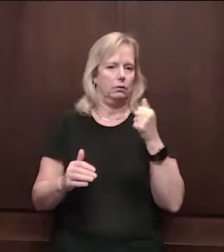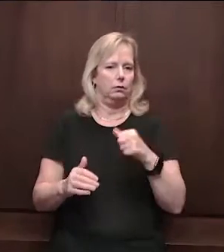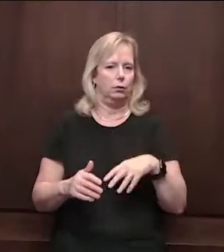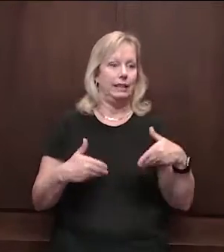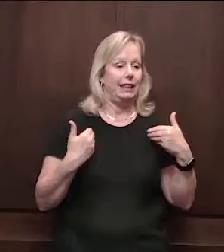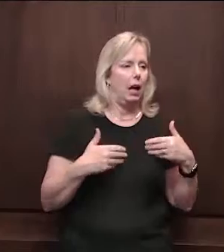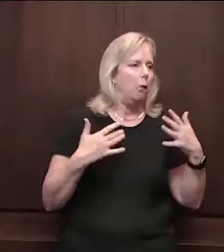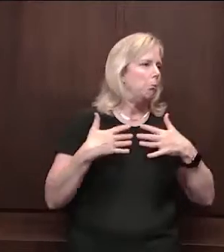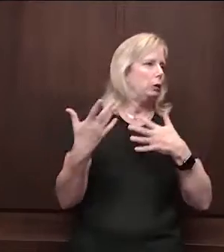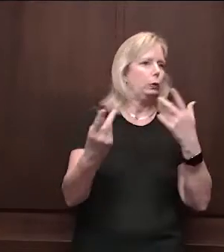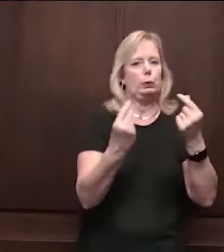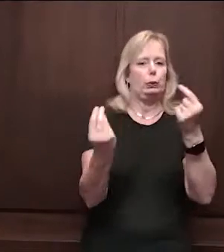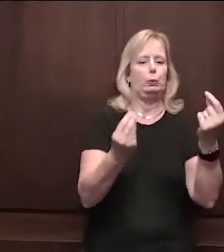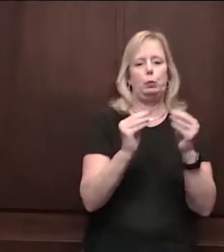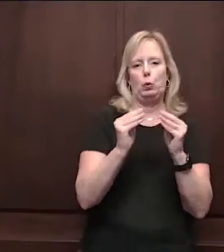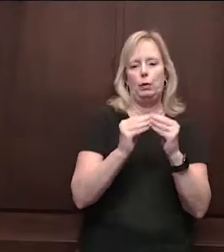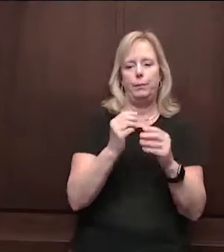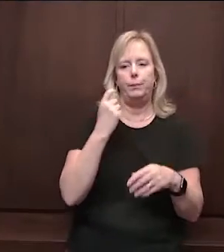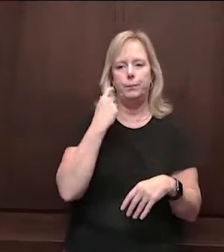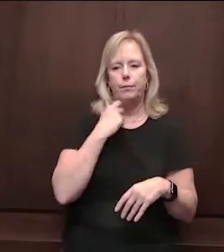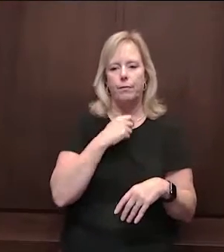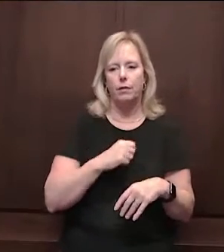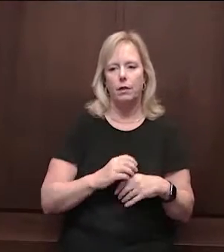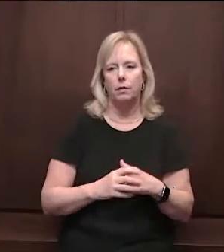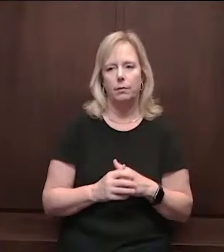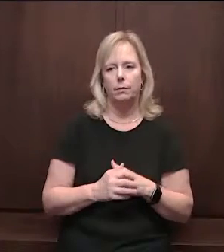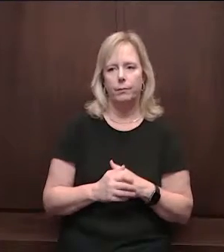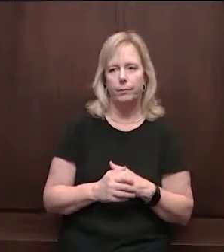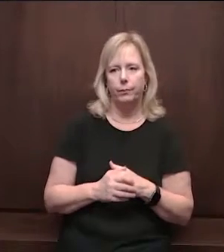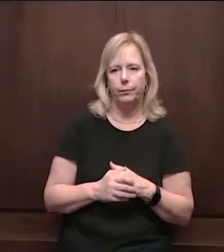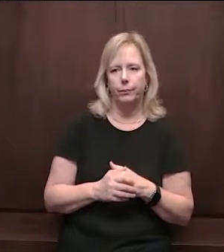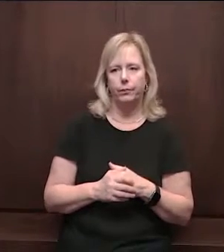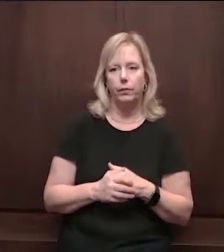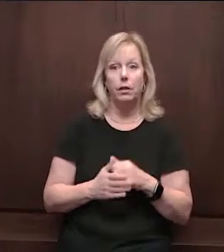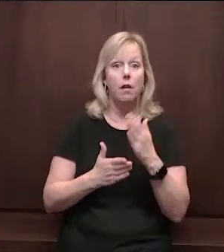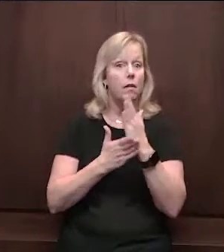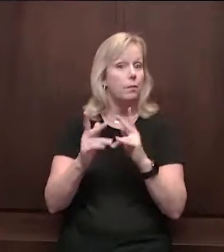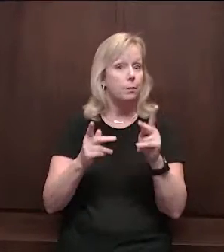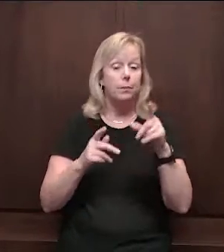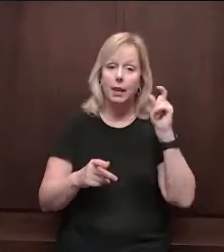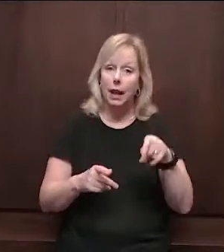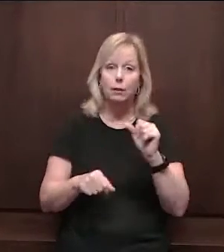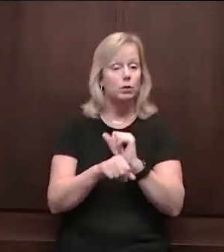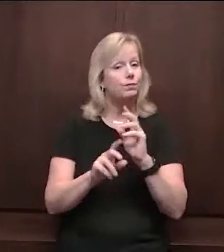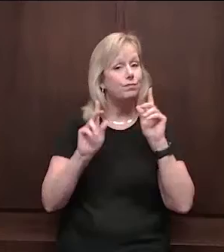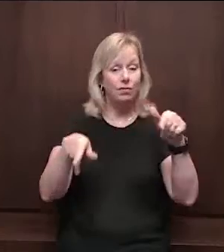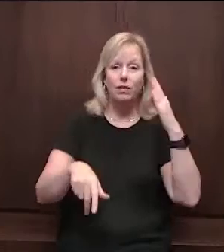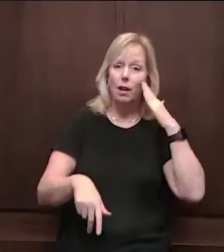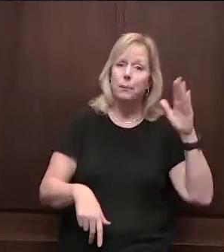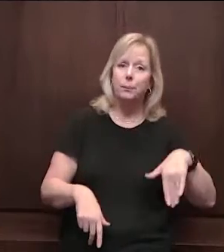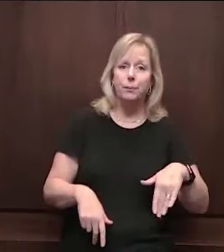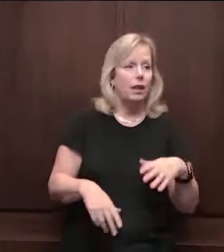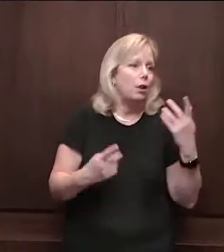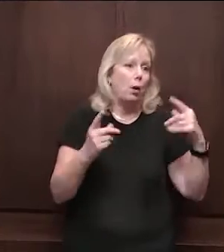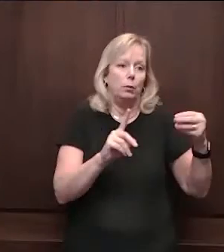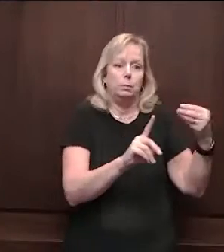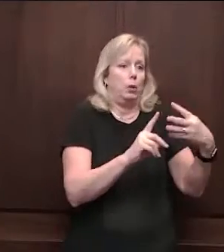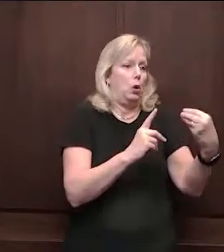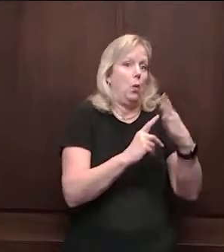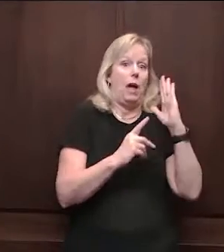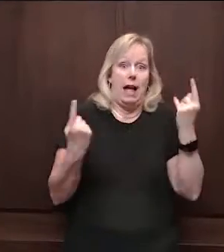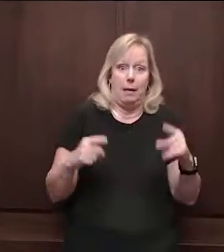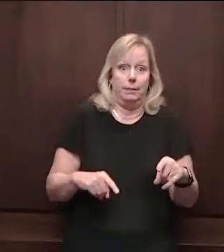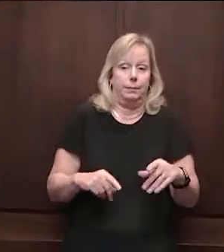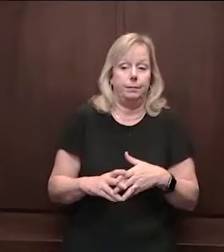not being exposed as people that are out. Some people have to go to work, and so that exposure is going to be there.